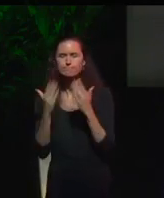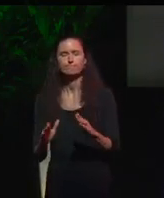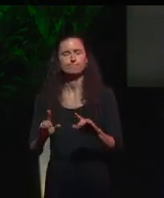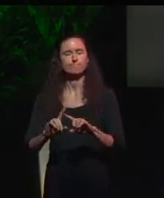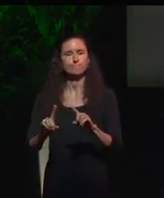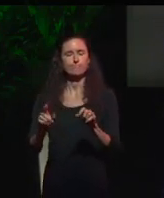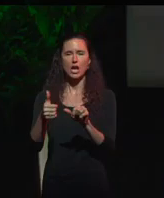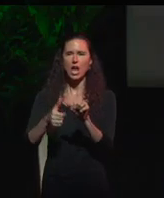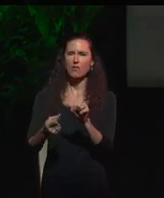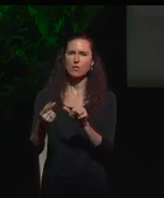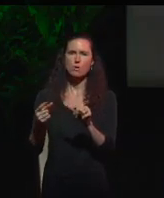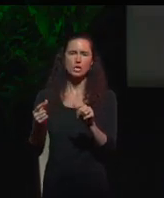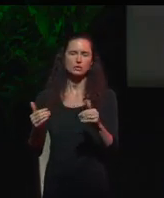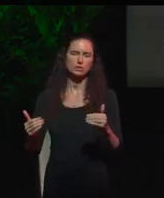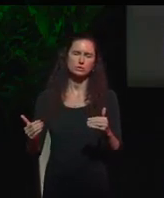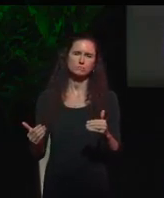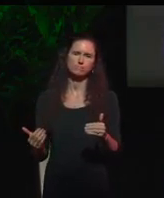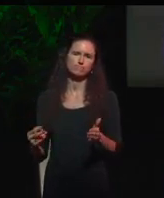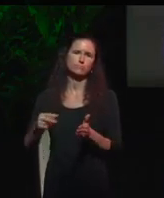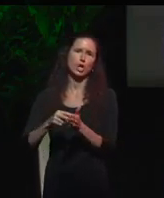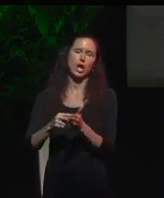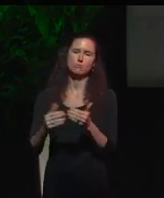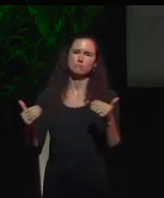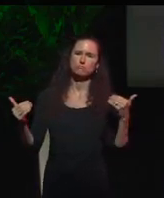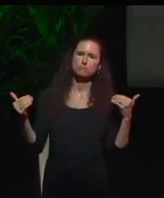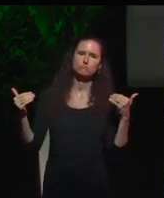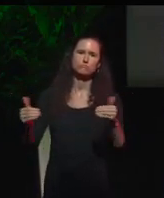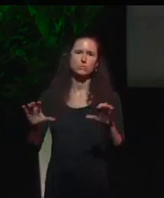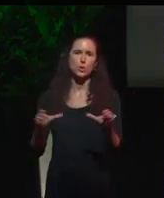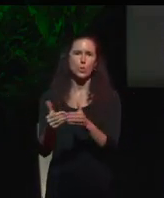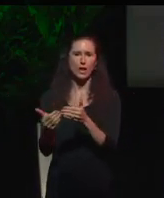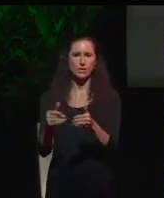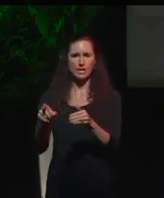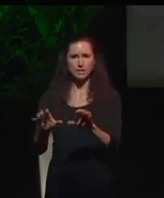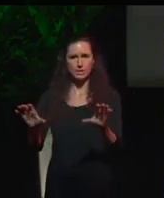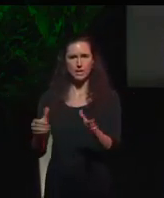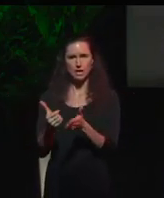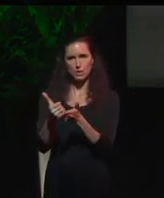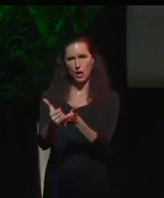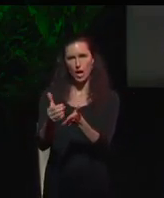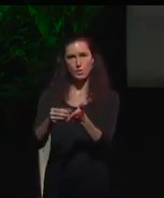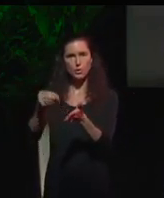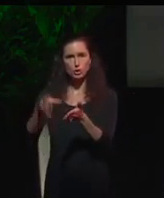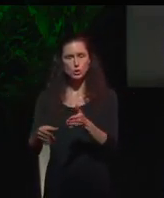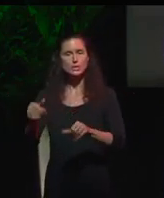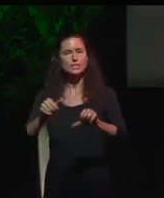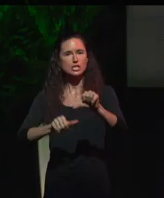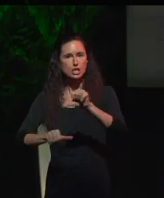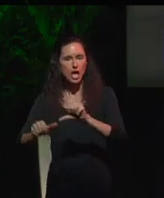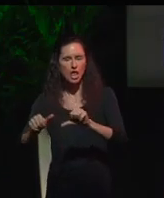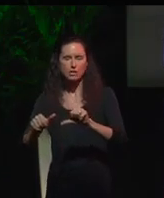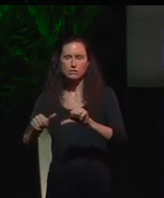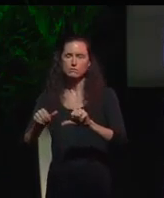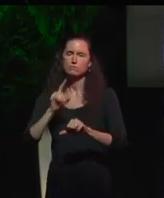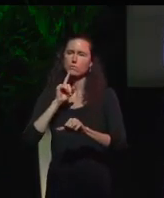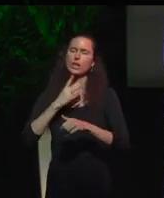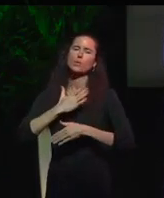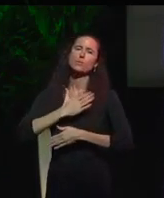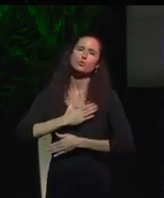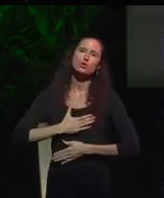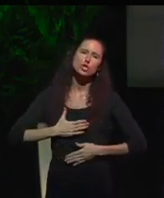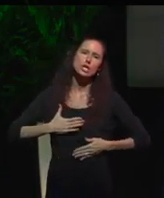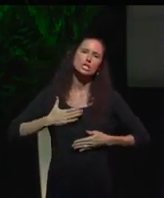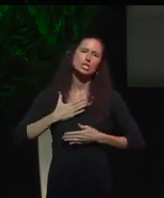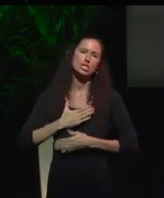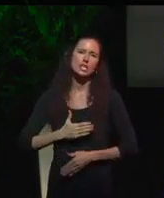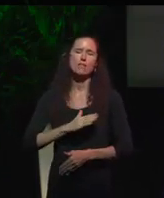to the occasion to do whatever was needed to be done to help serve our students and to help serve each other. I cannot express my appreciation to all of you